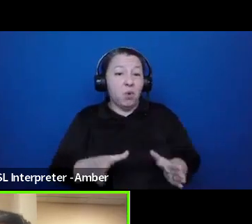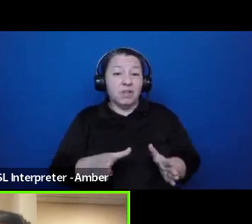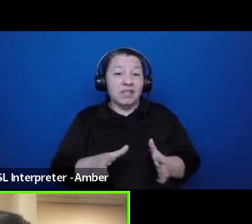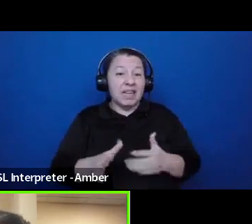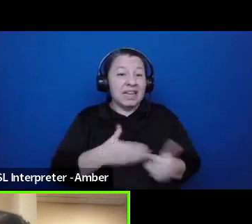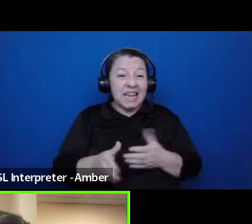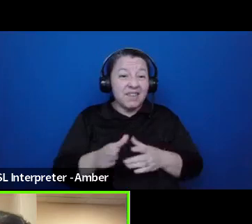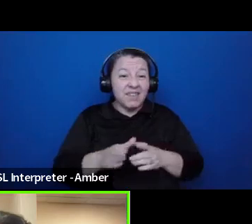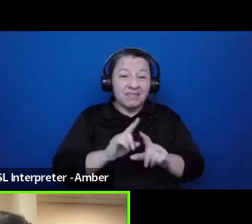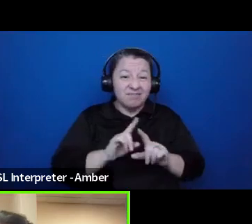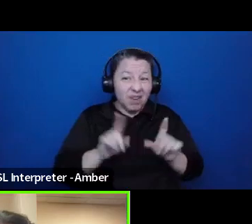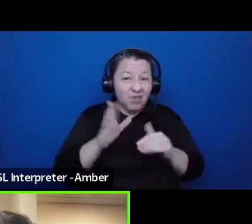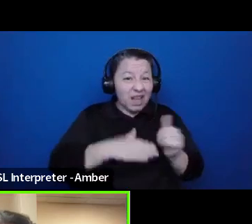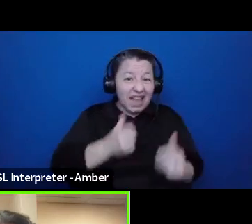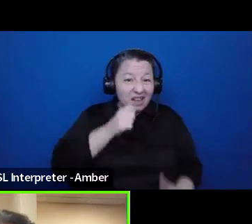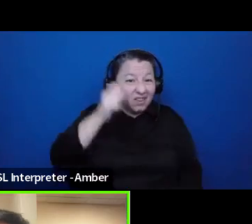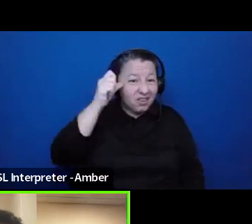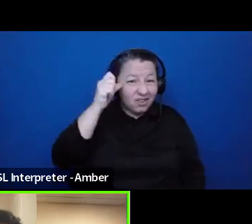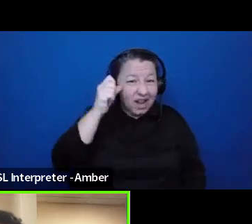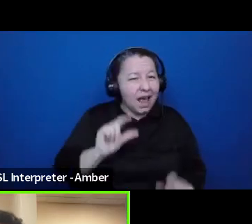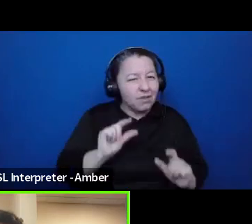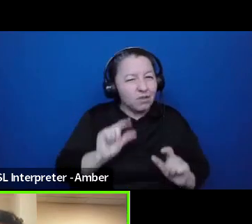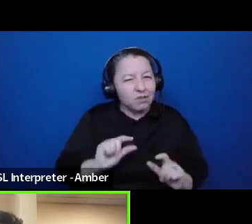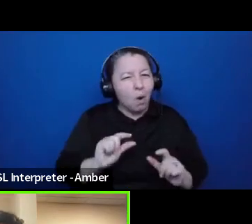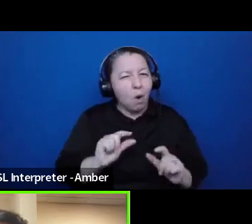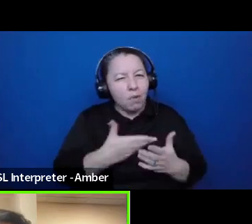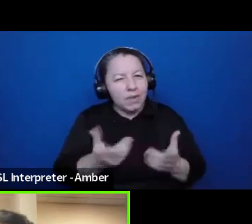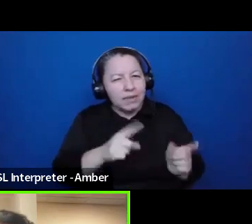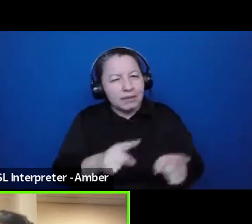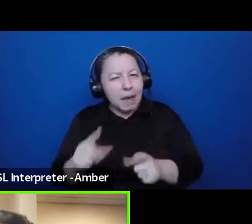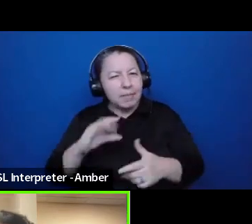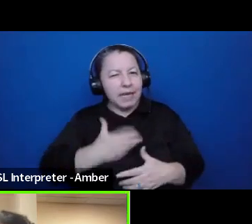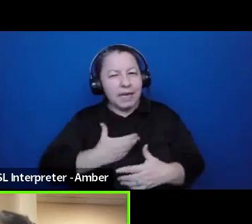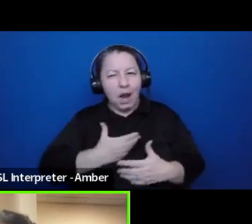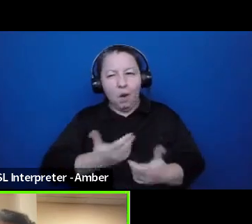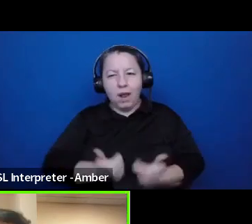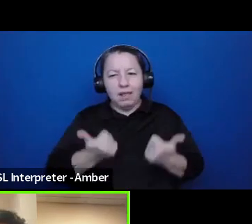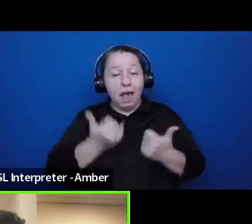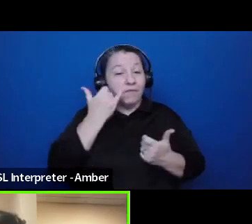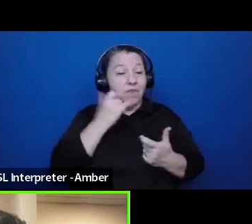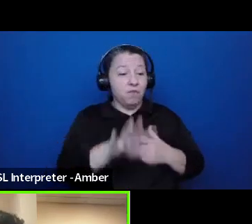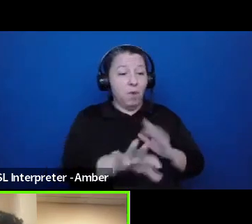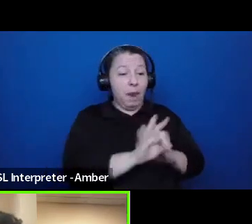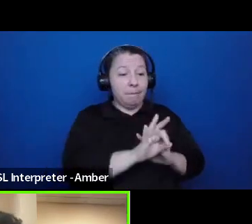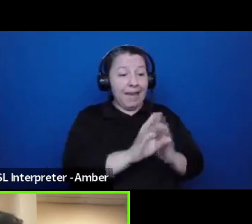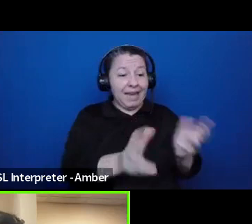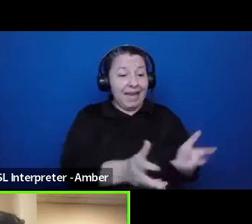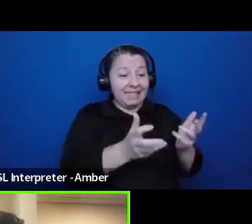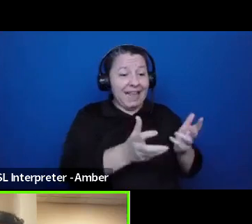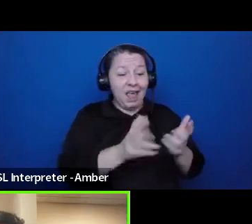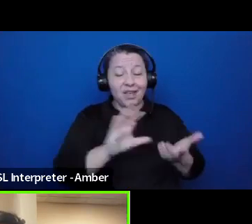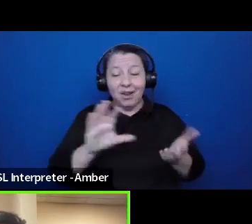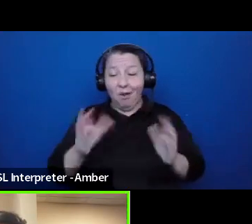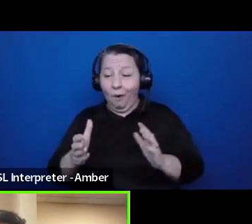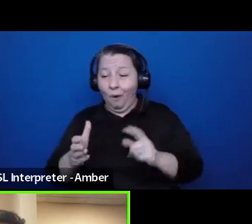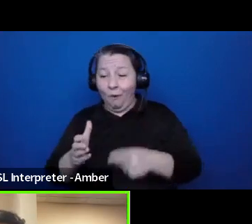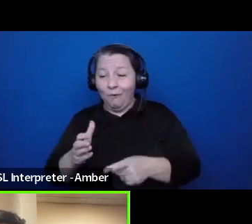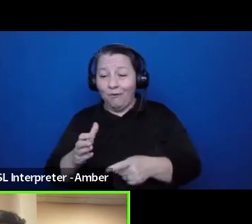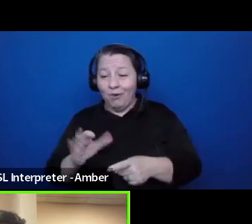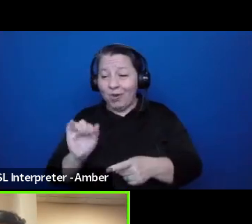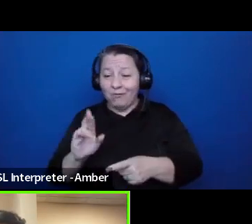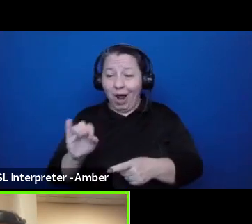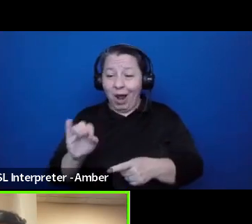little things in our life, is that if we choose a salad over some fried bread, there's a change in our life. And it's being a